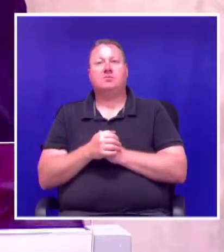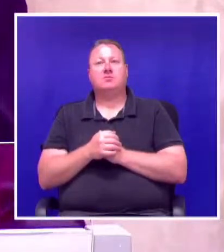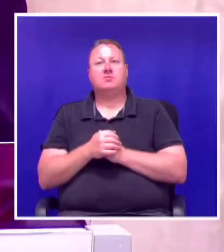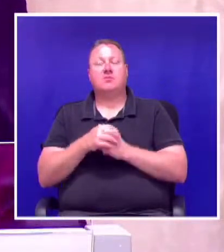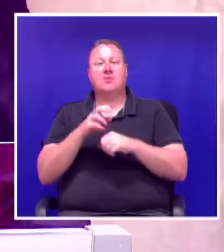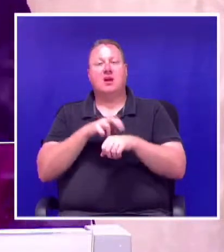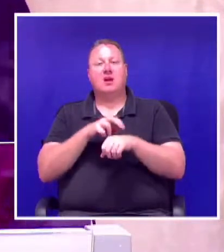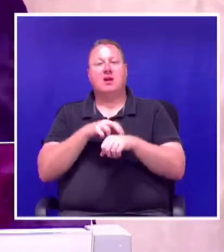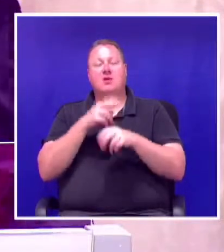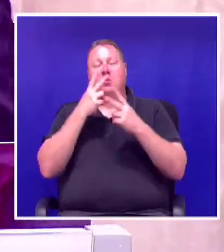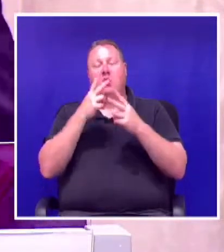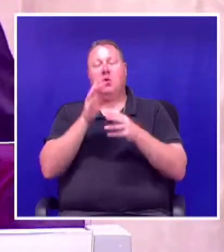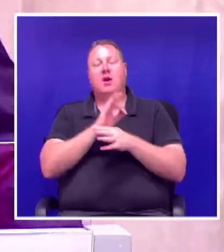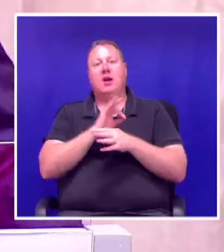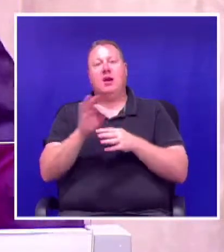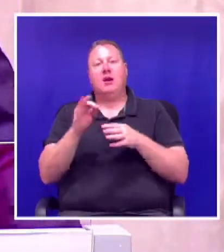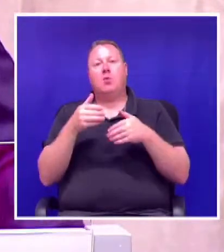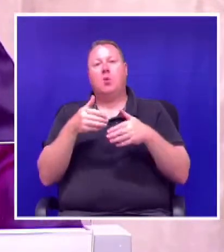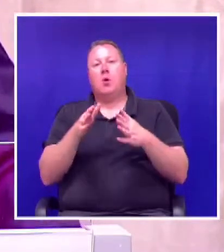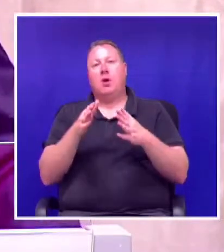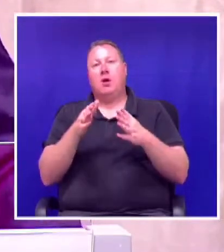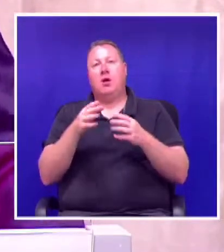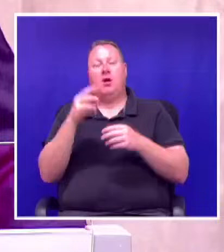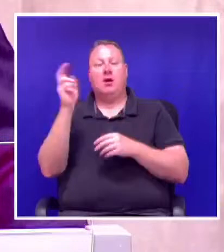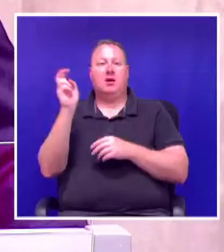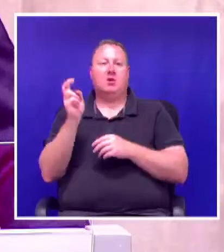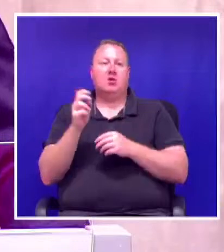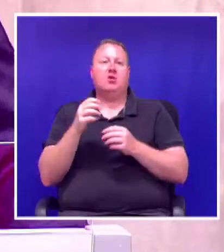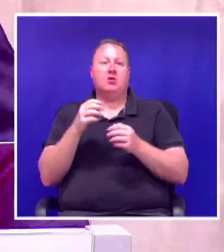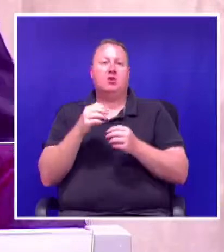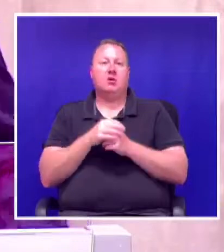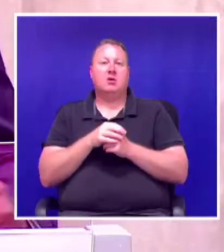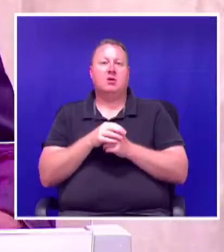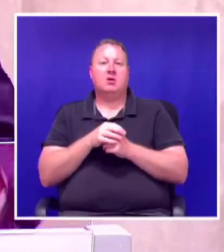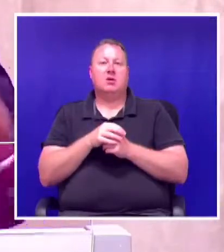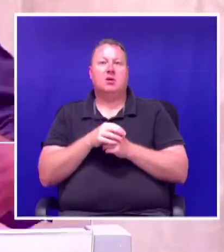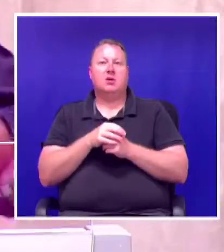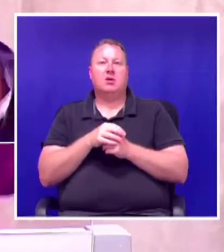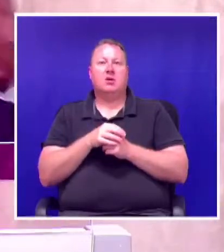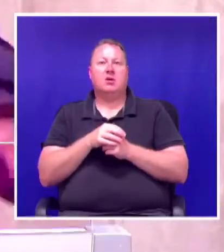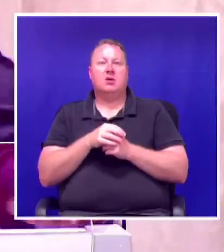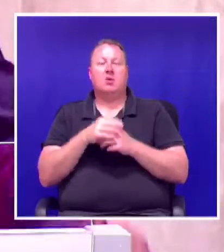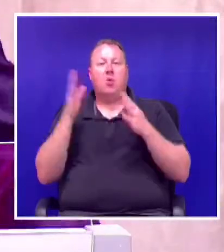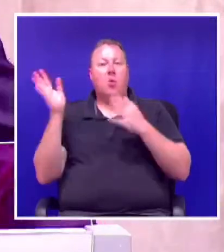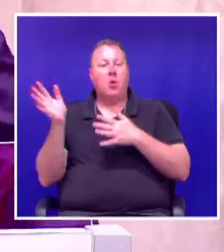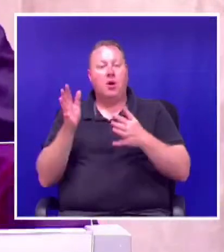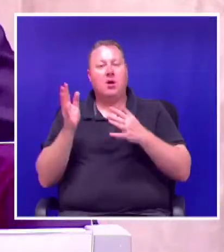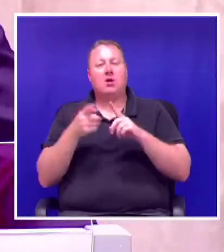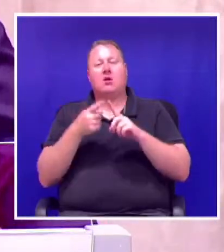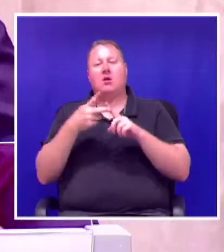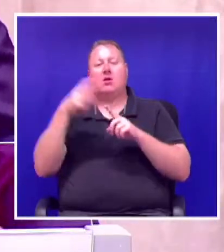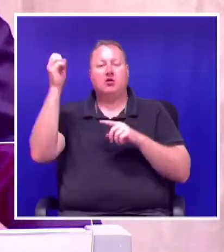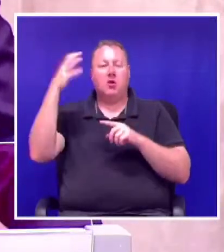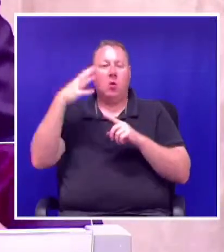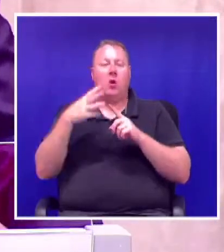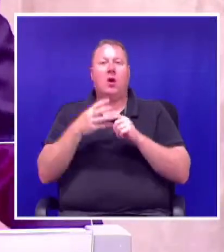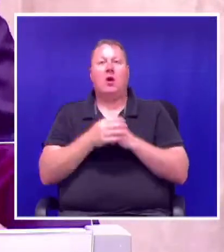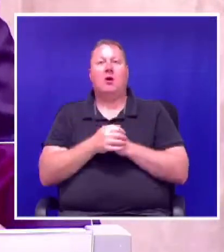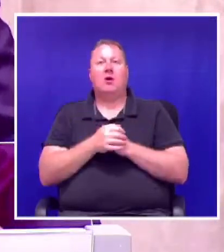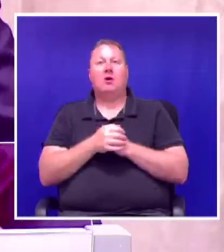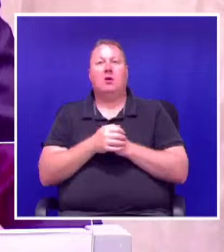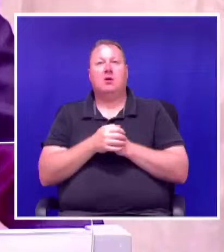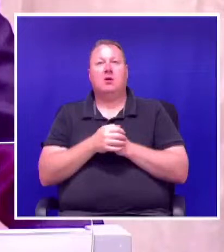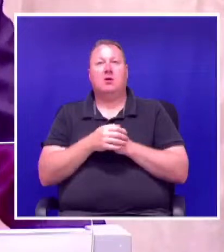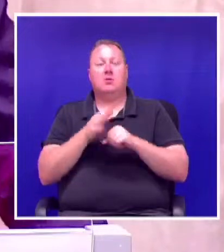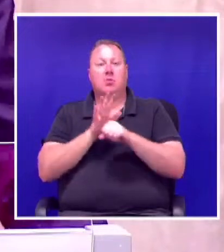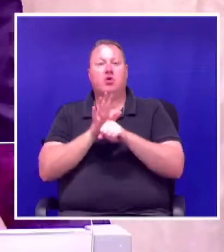clean method of energy. So that is happening as we speak, wind, solar, etc. That's what we are pushing